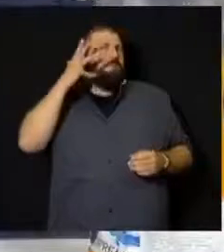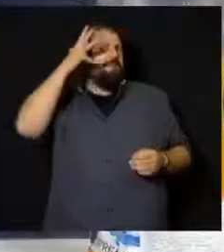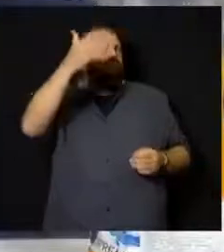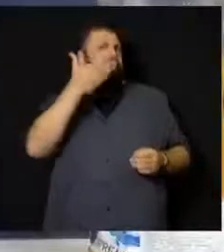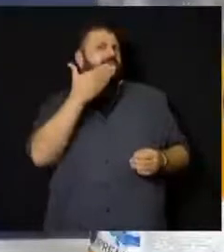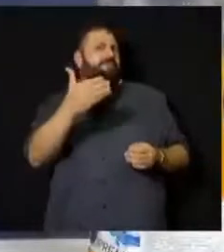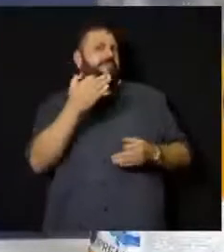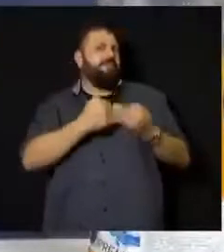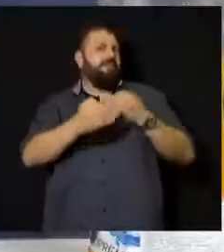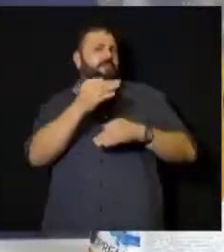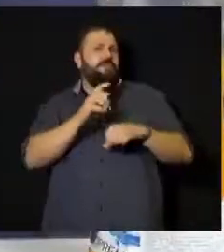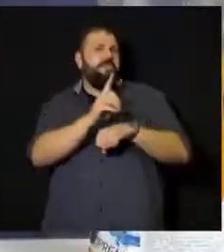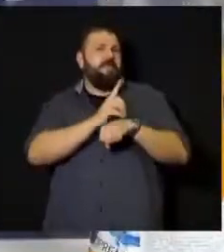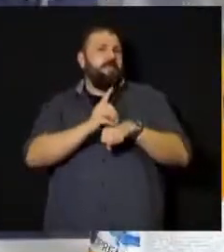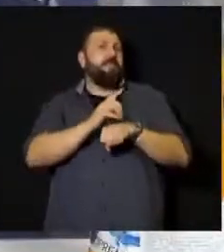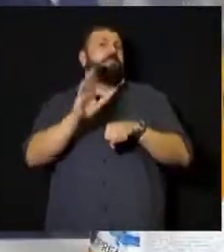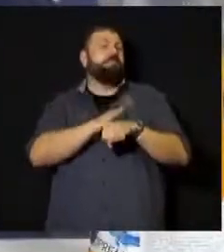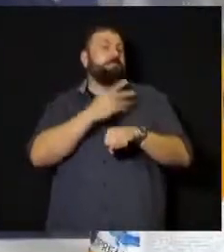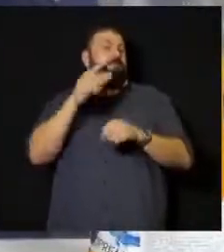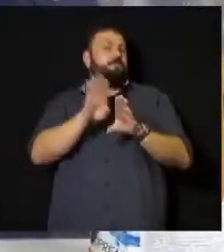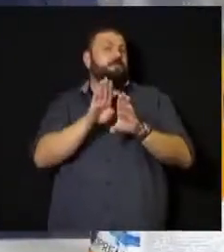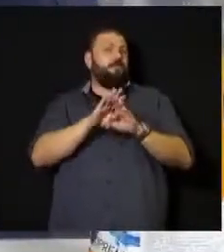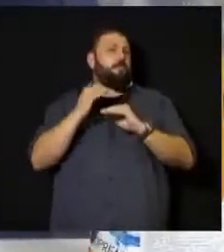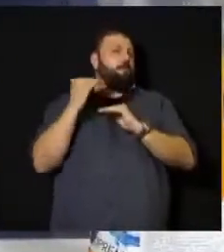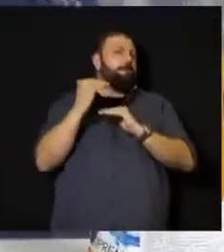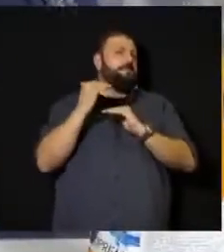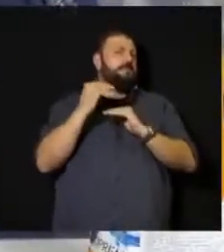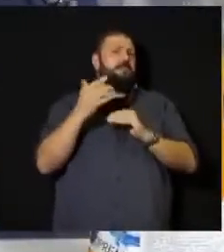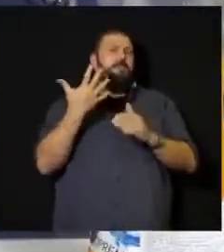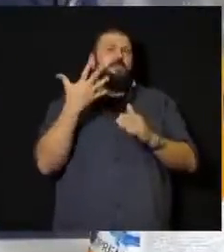level. Why? Because is a